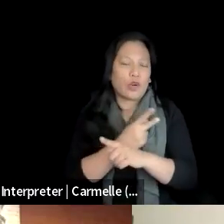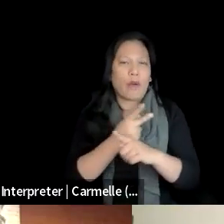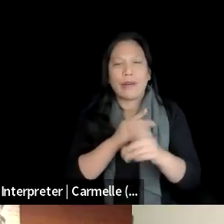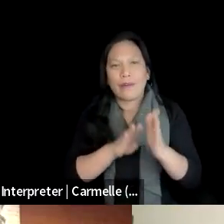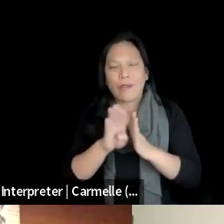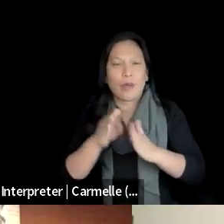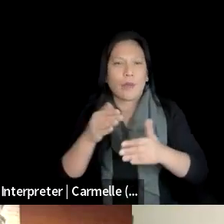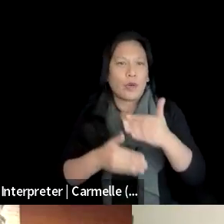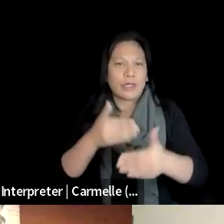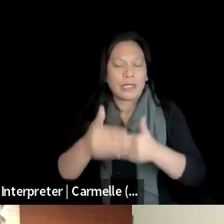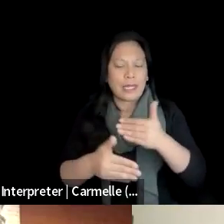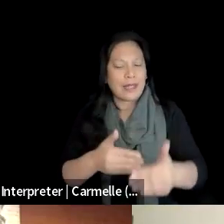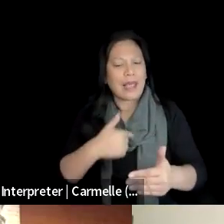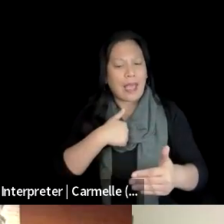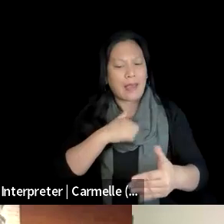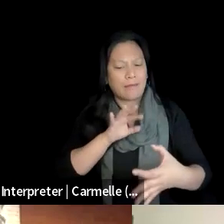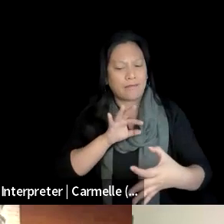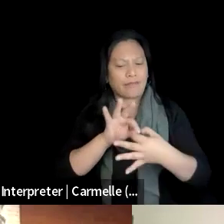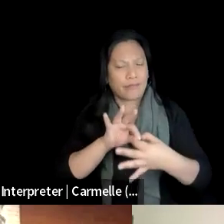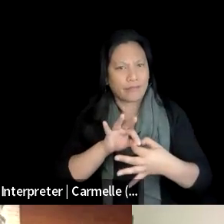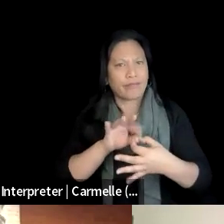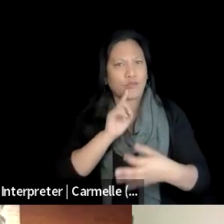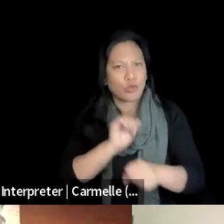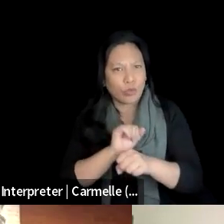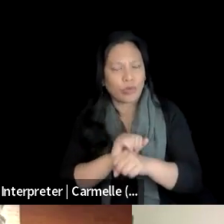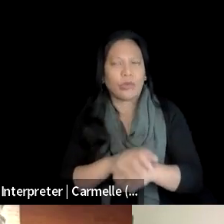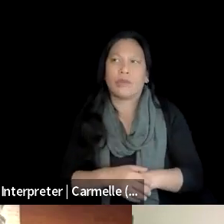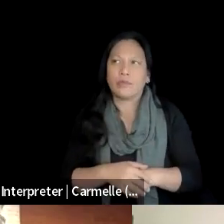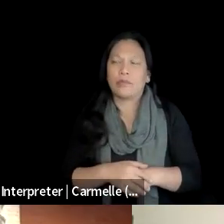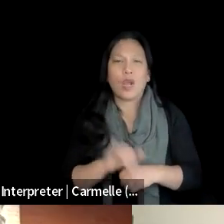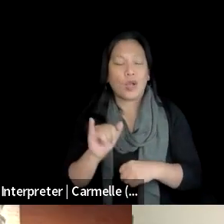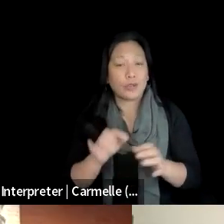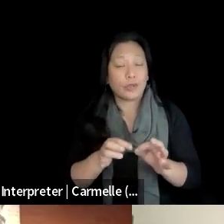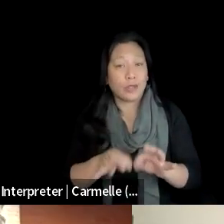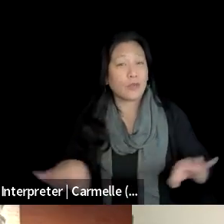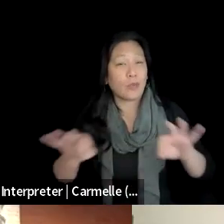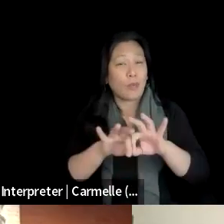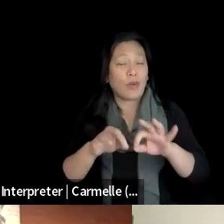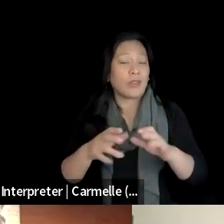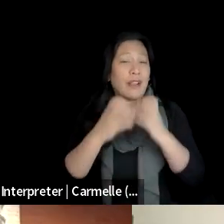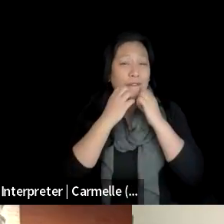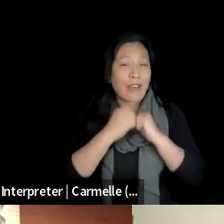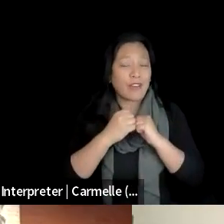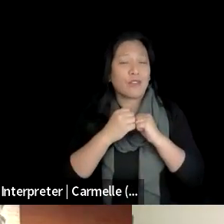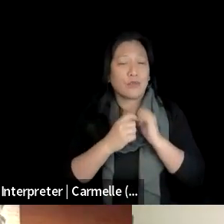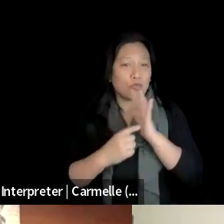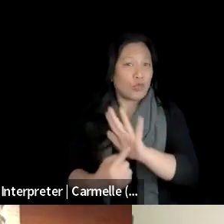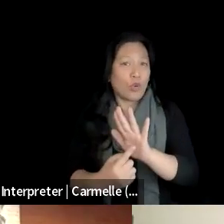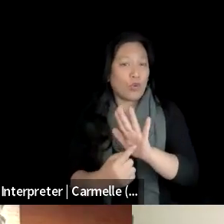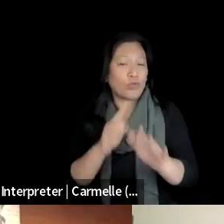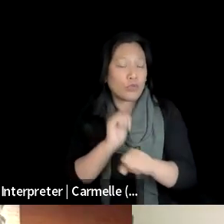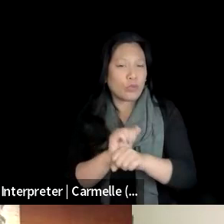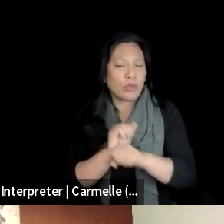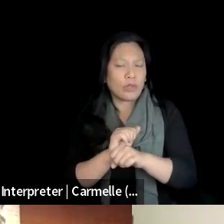recognize yourself in it, where it matters to you and it reflects your values, deeper than the values, your